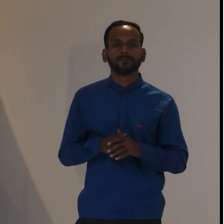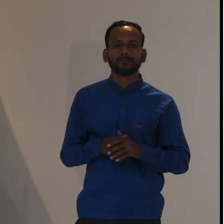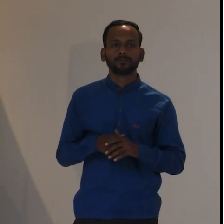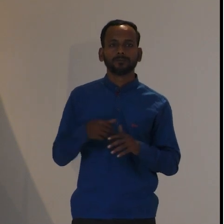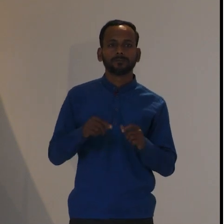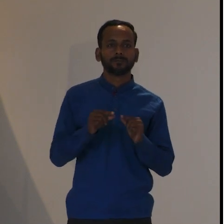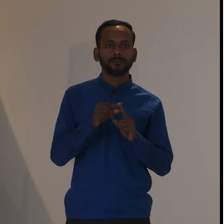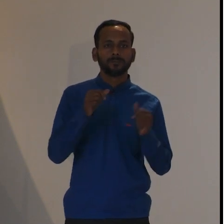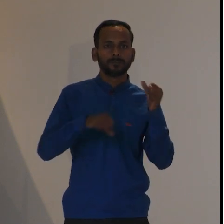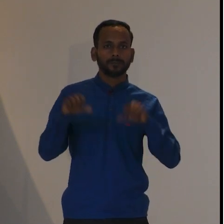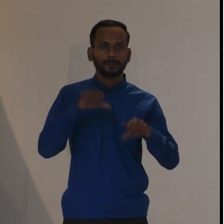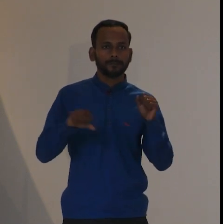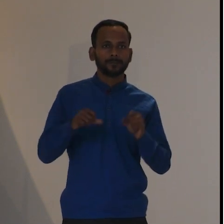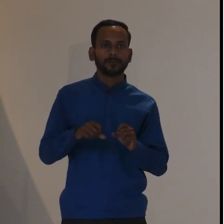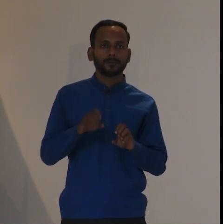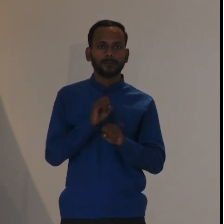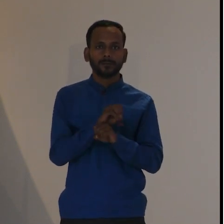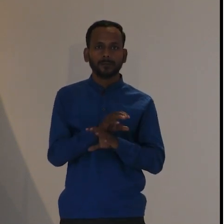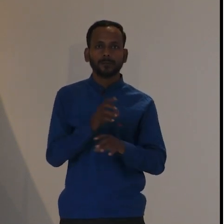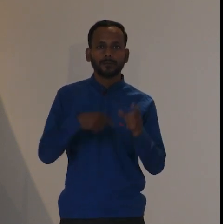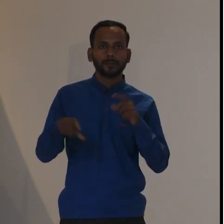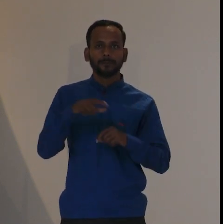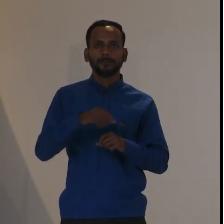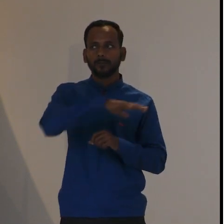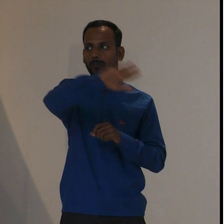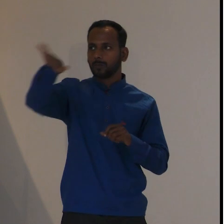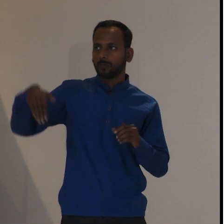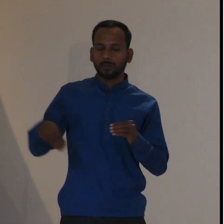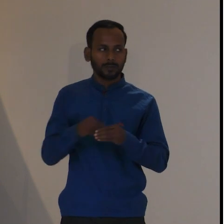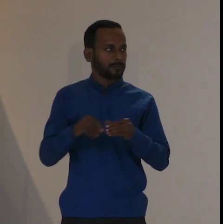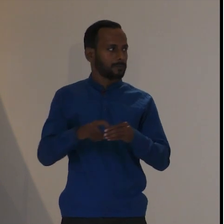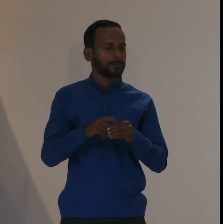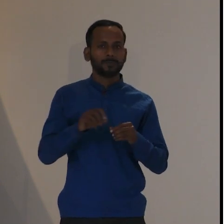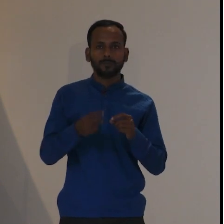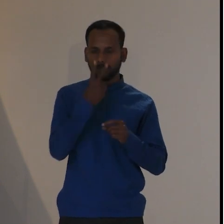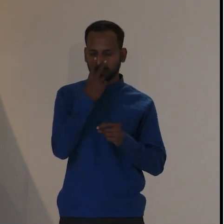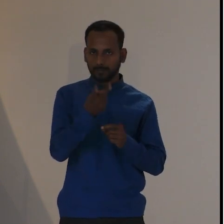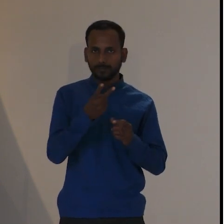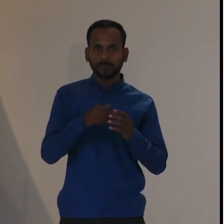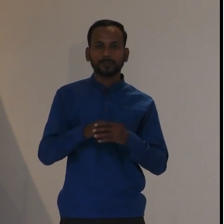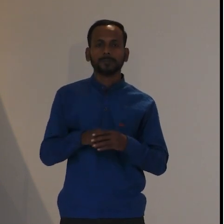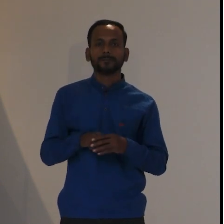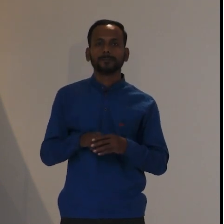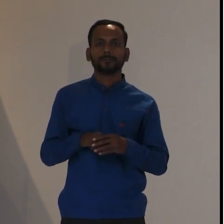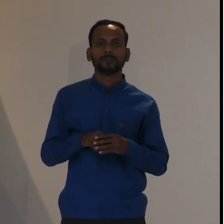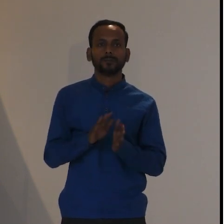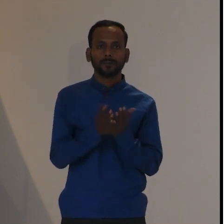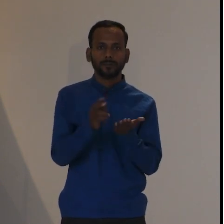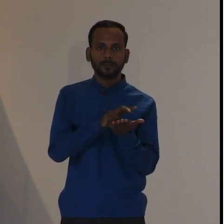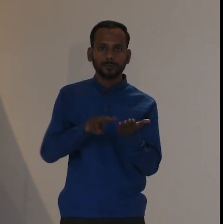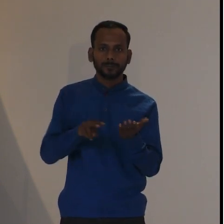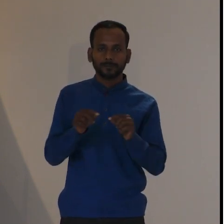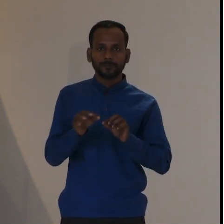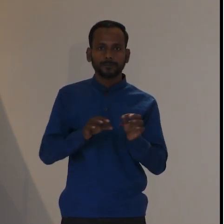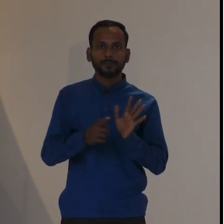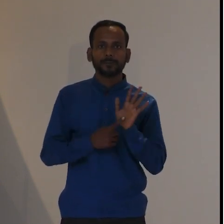The project tries to be visitor-centered by including Bengaluru city in its visual and contextual details,